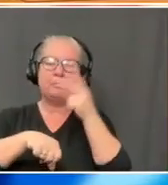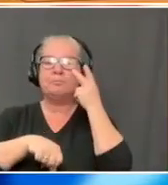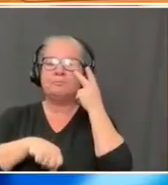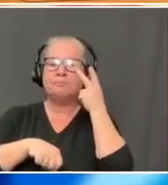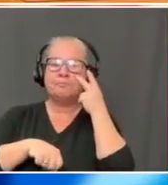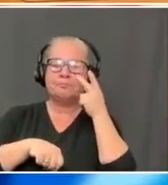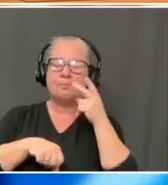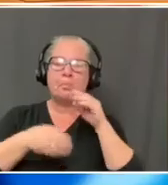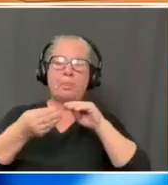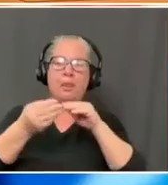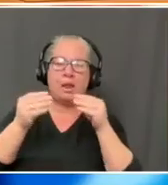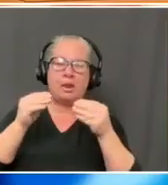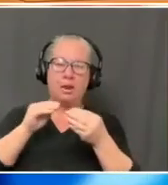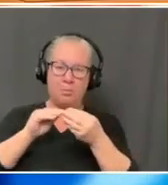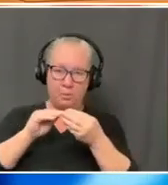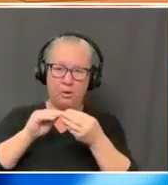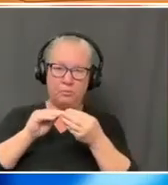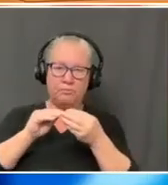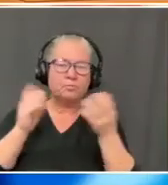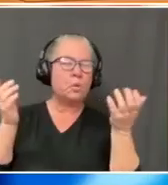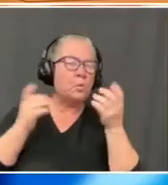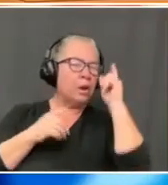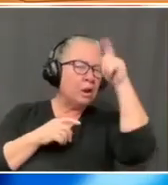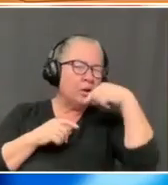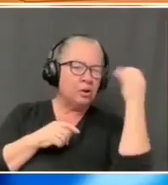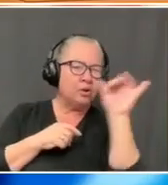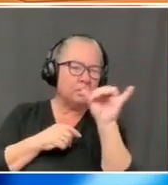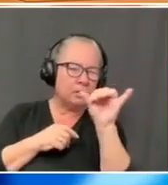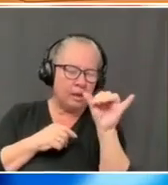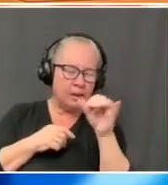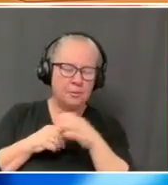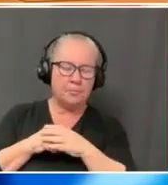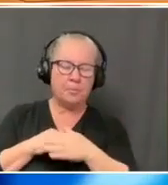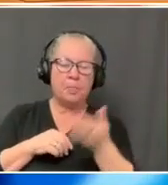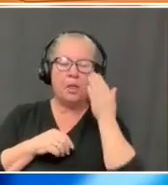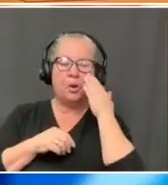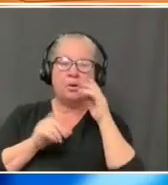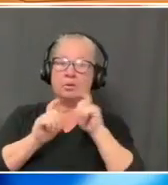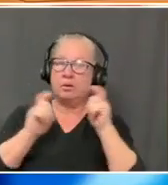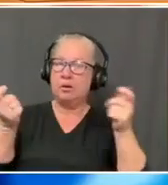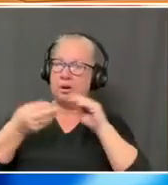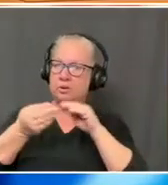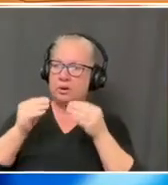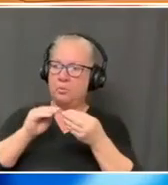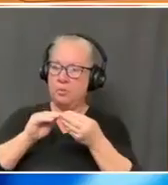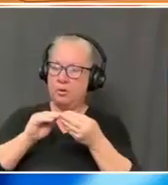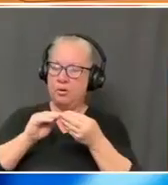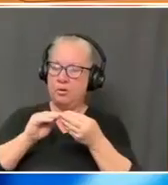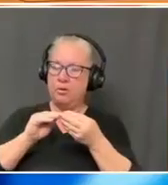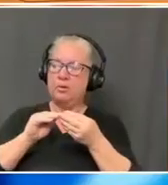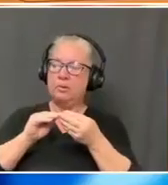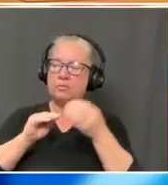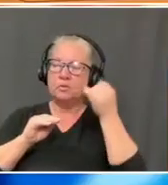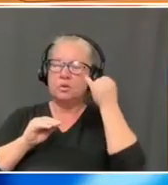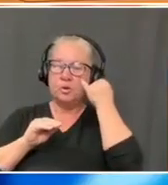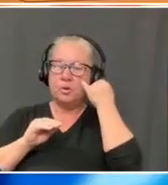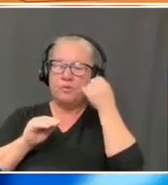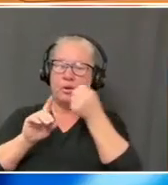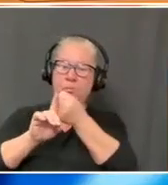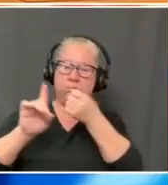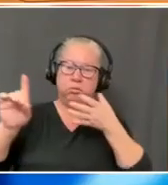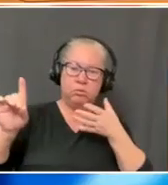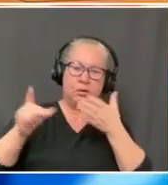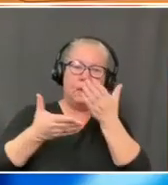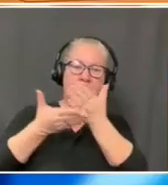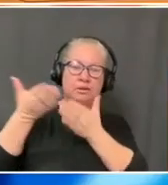looks like, because I mean, this is a very large number. Just as you broke down some of our other numbers, it'd be great to just see how it fluctuates and how